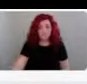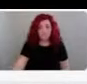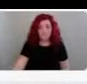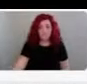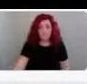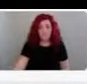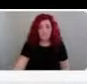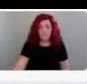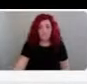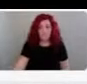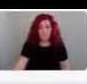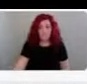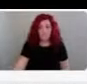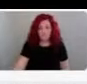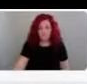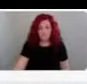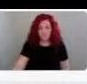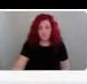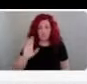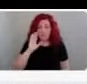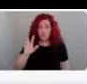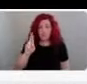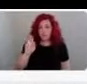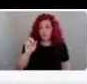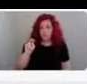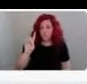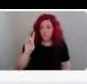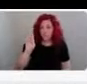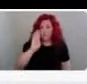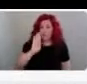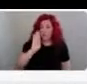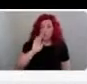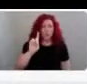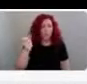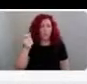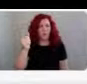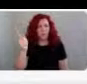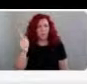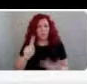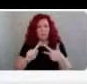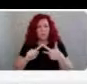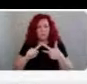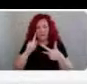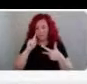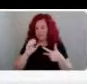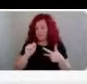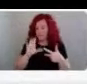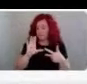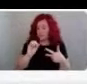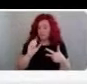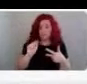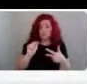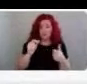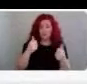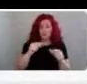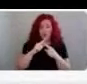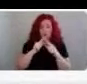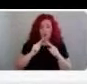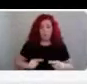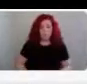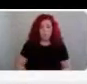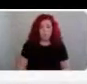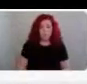i'm here ronald brown mr brown hang on just one moment i think scott oldendorf is trying to unmute